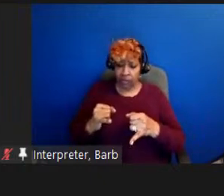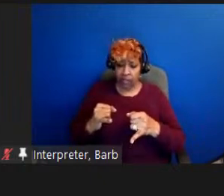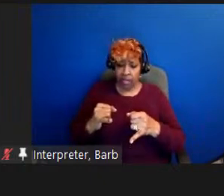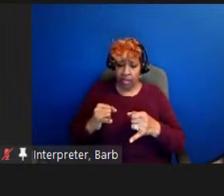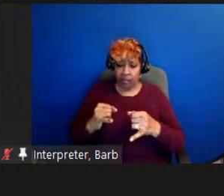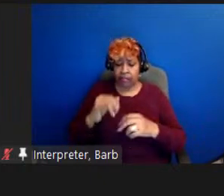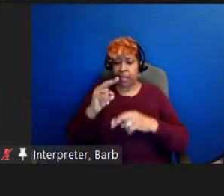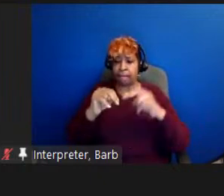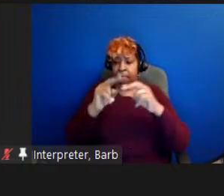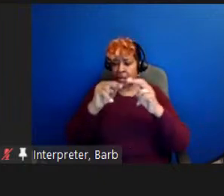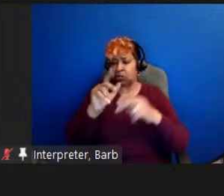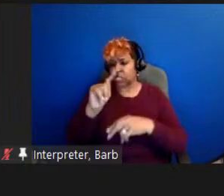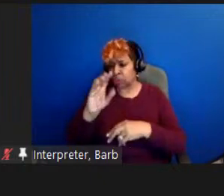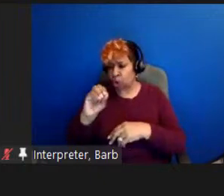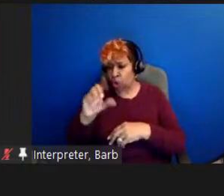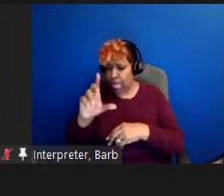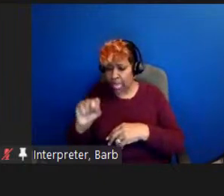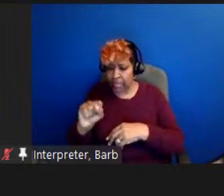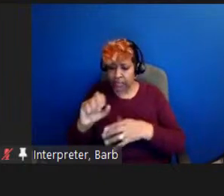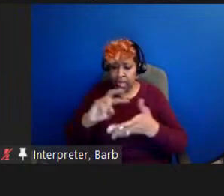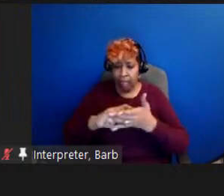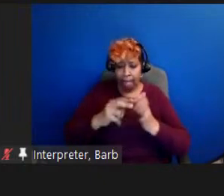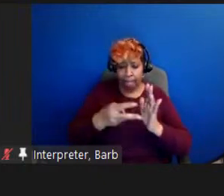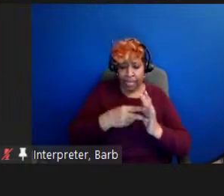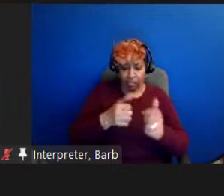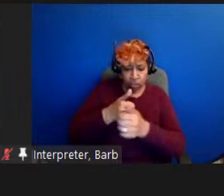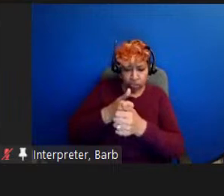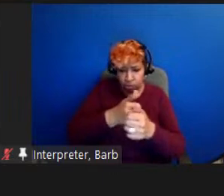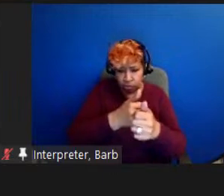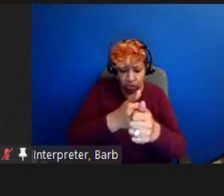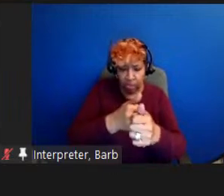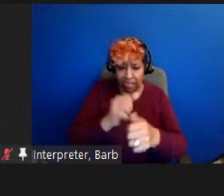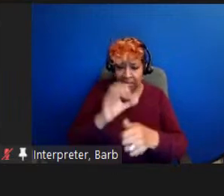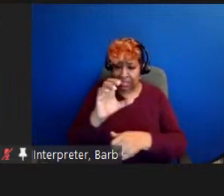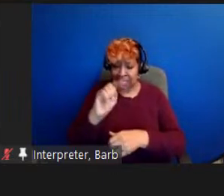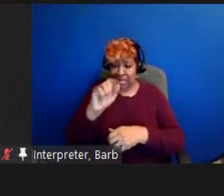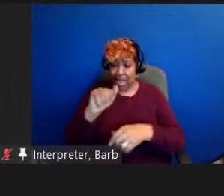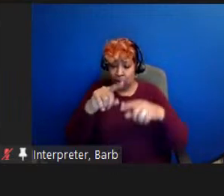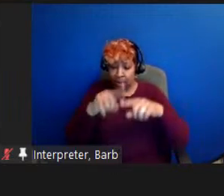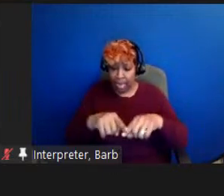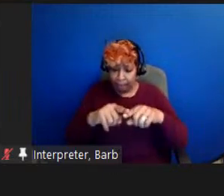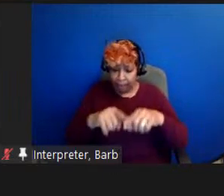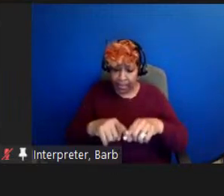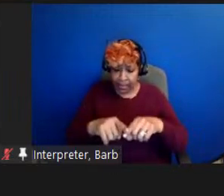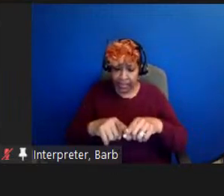number of tools meant to track like CTA reliability and other metrics. And I was wondering